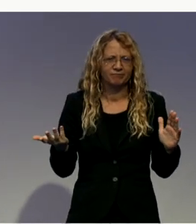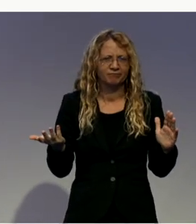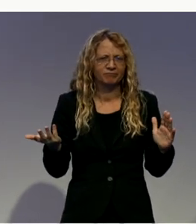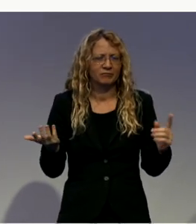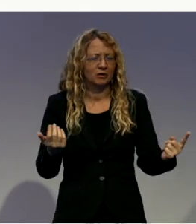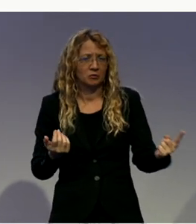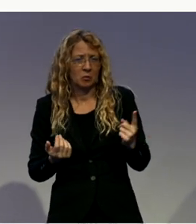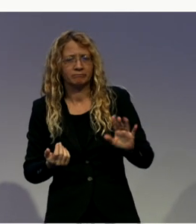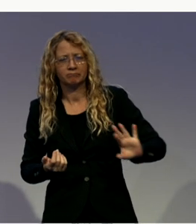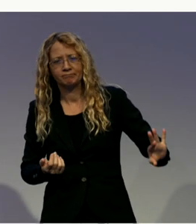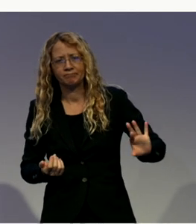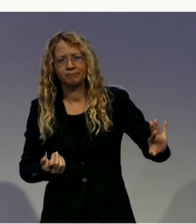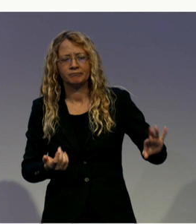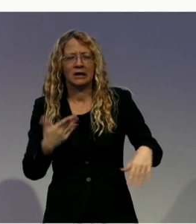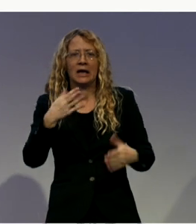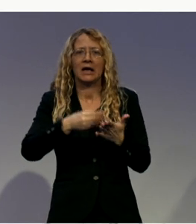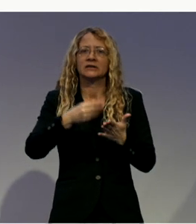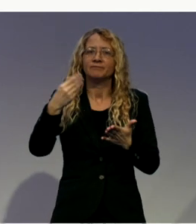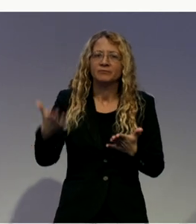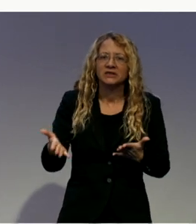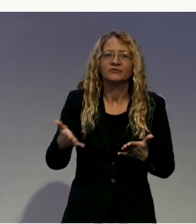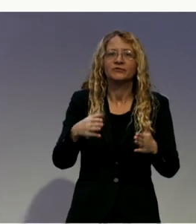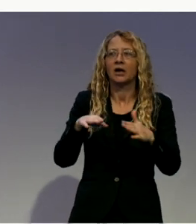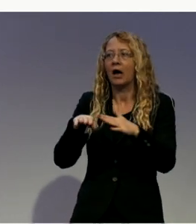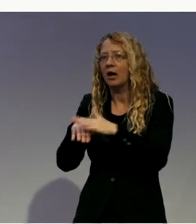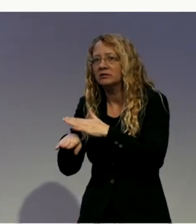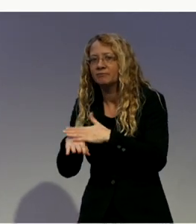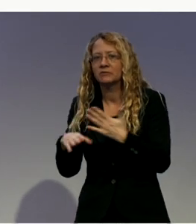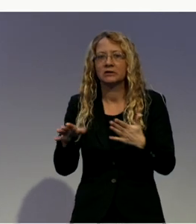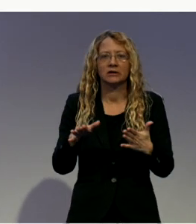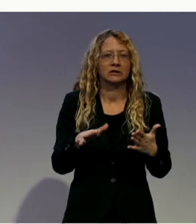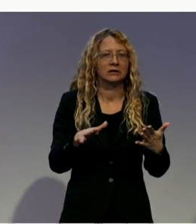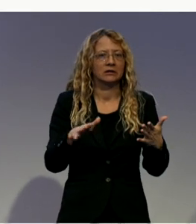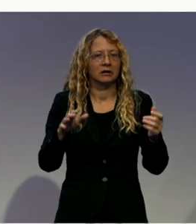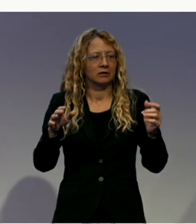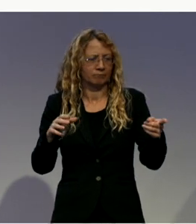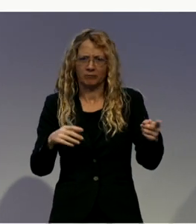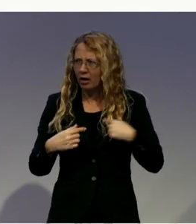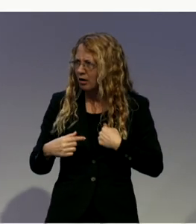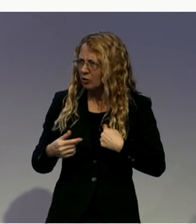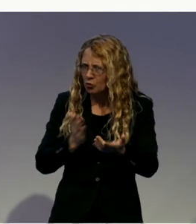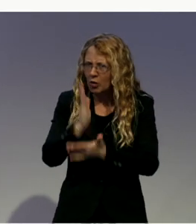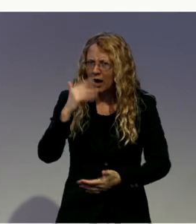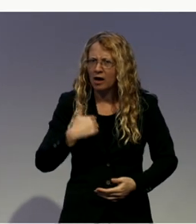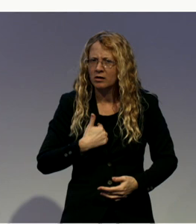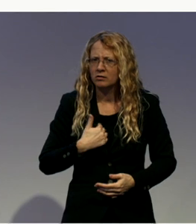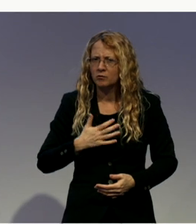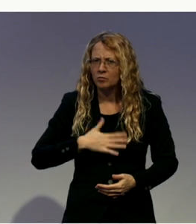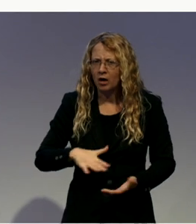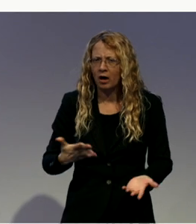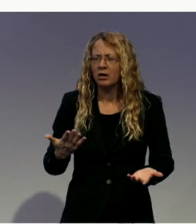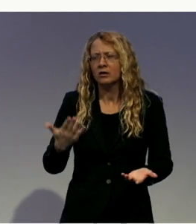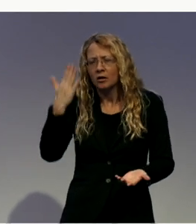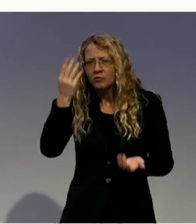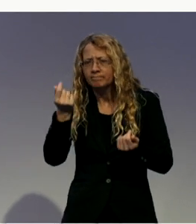solutions is for them to come out and ask for rights and do whatever they are requested to be